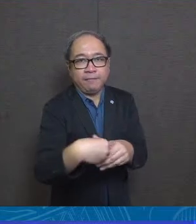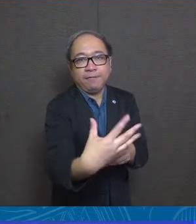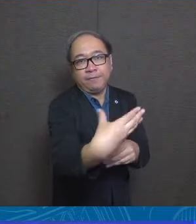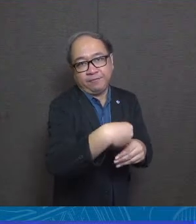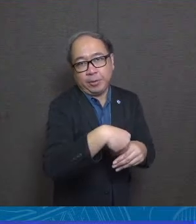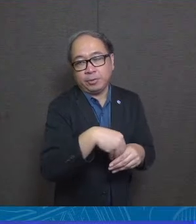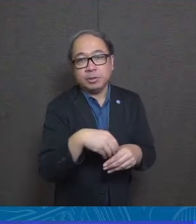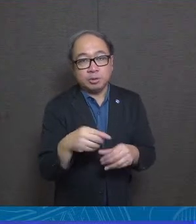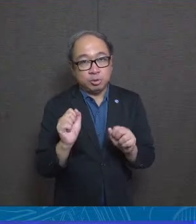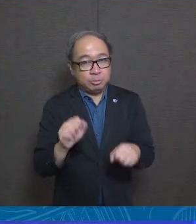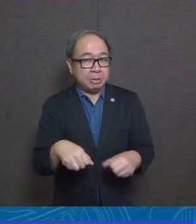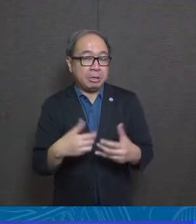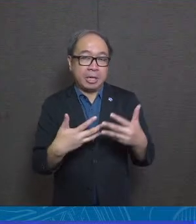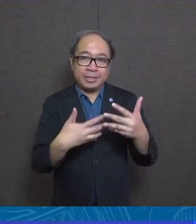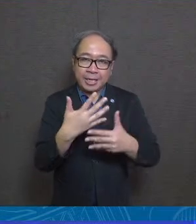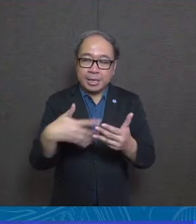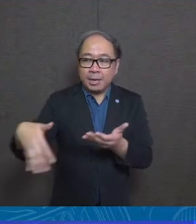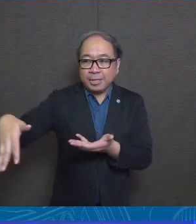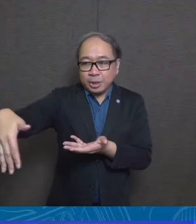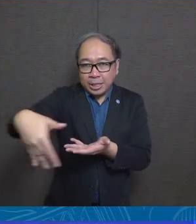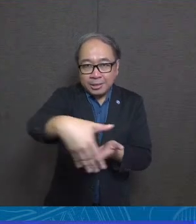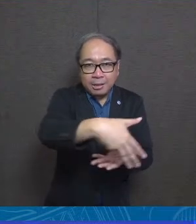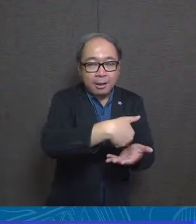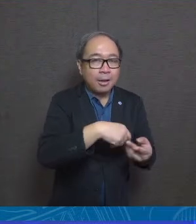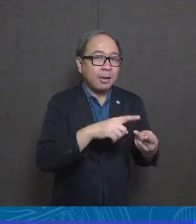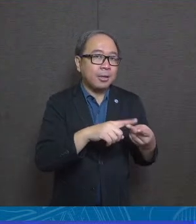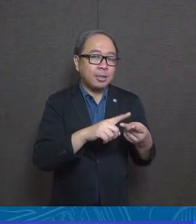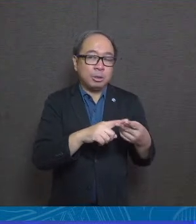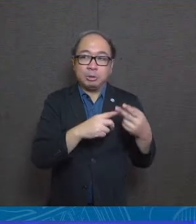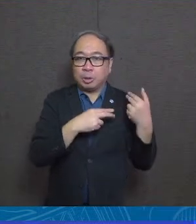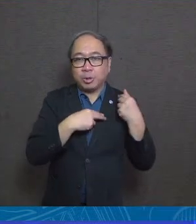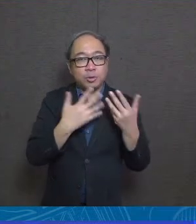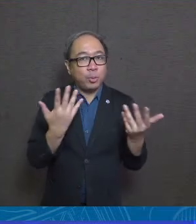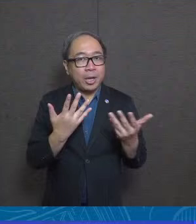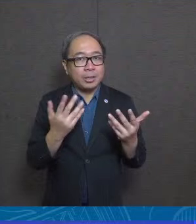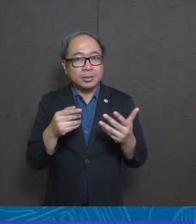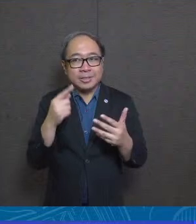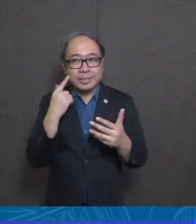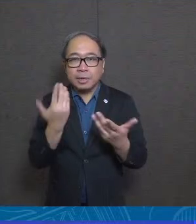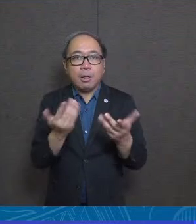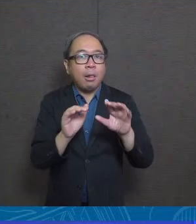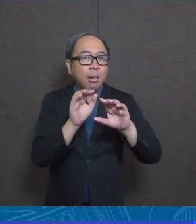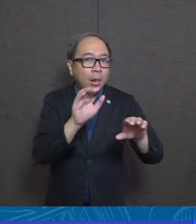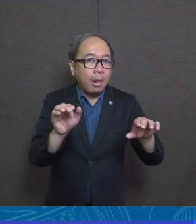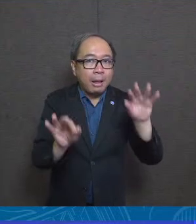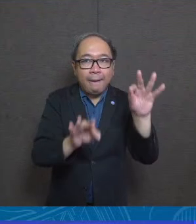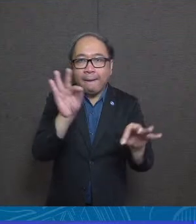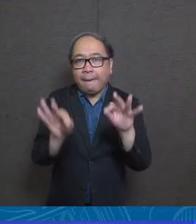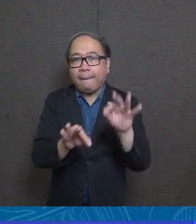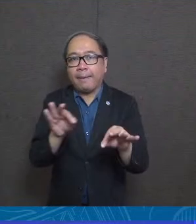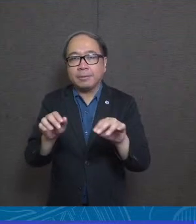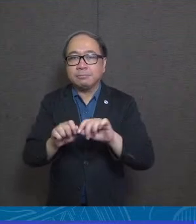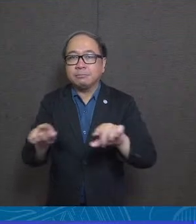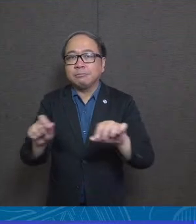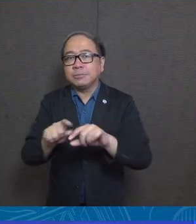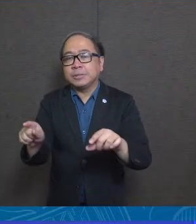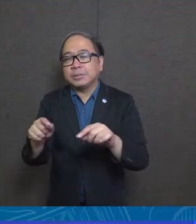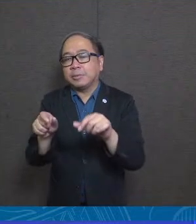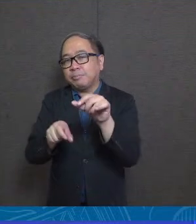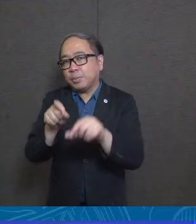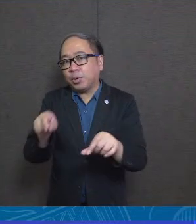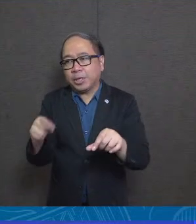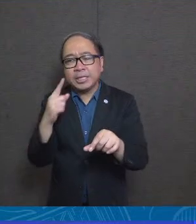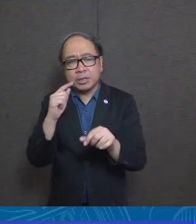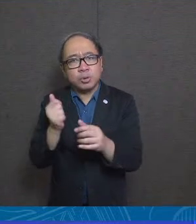collecting data, through citizen science, through crowdfunding for the kind of research that the community thinks this is solving our